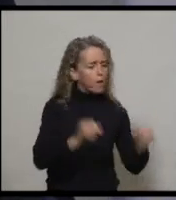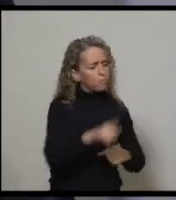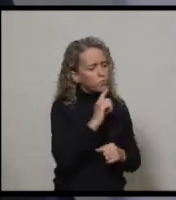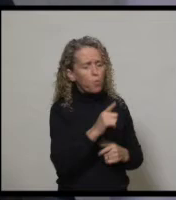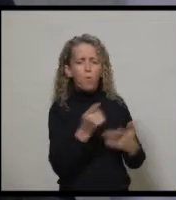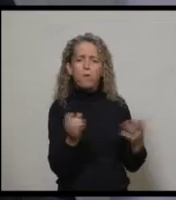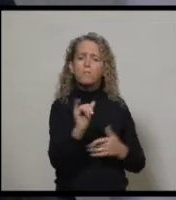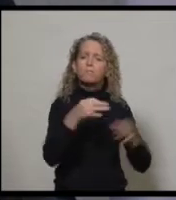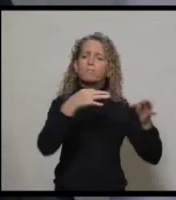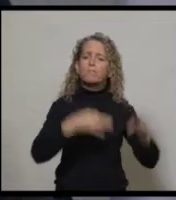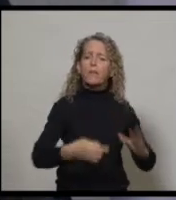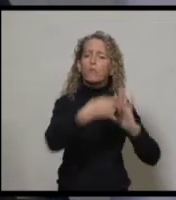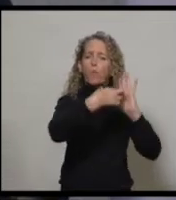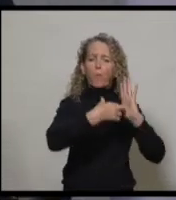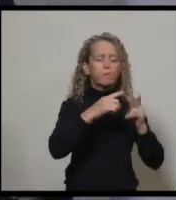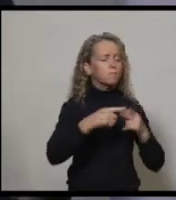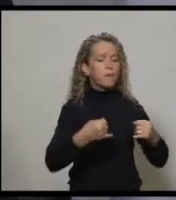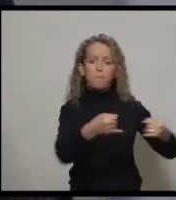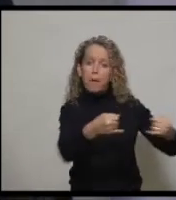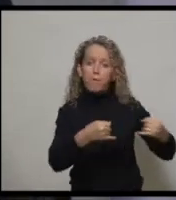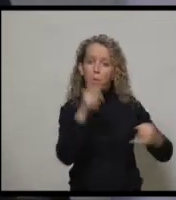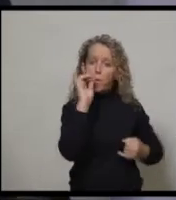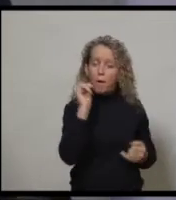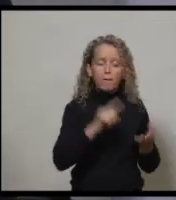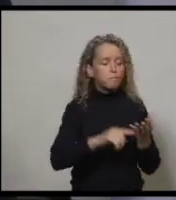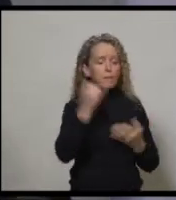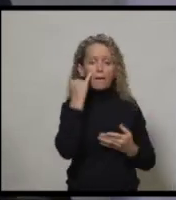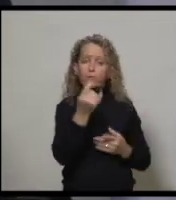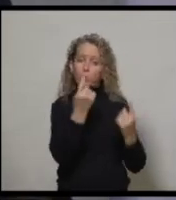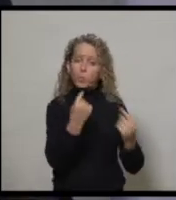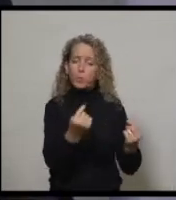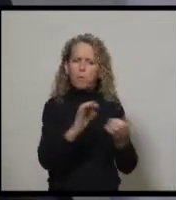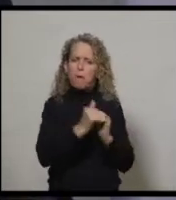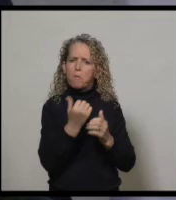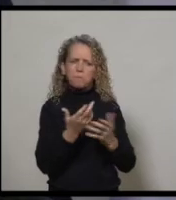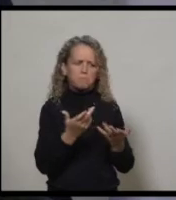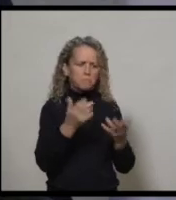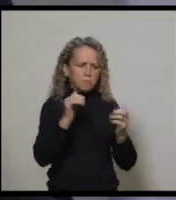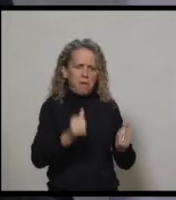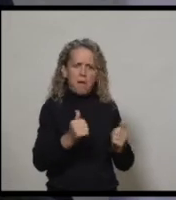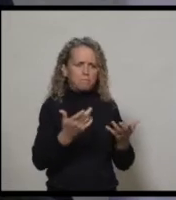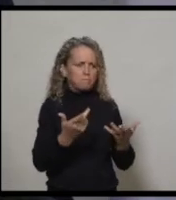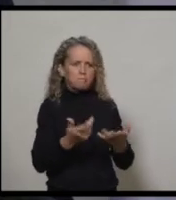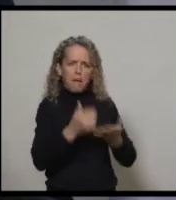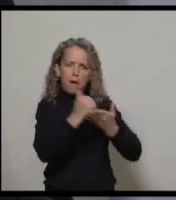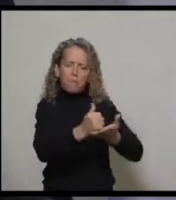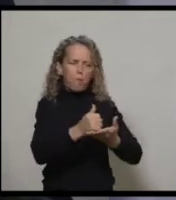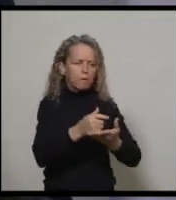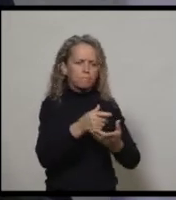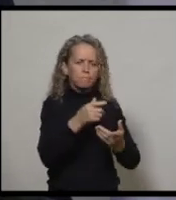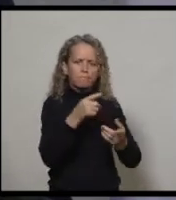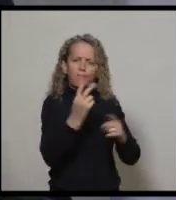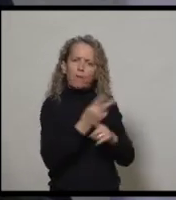the school, what are the boundaries, what does happen, what are consequences, because consequences do happen, and how do we work together to kind of meet those.